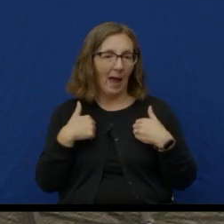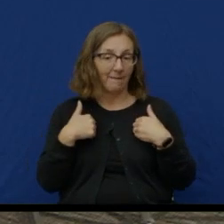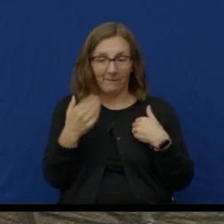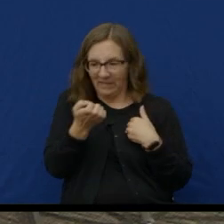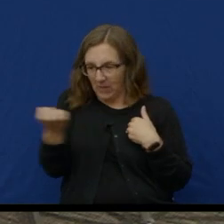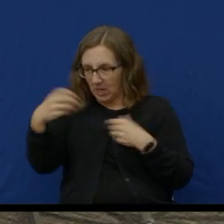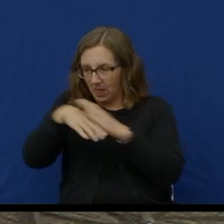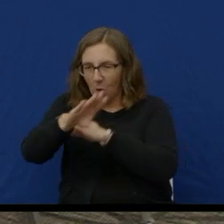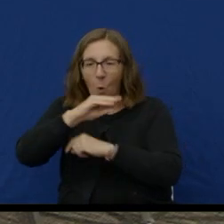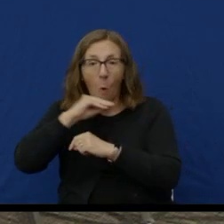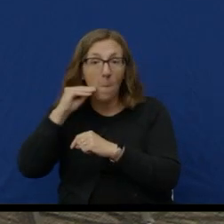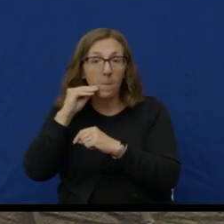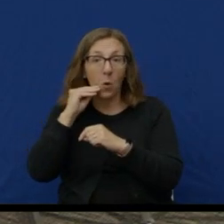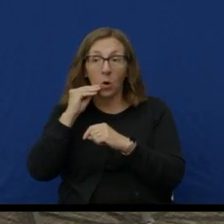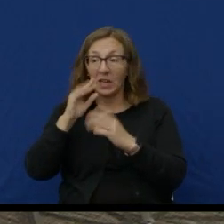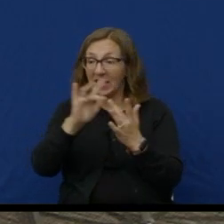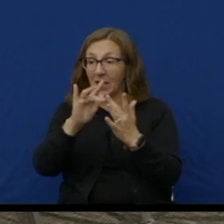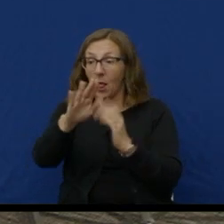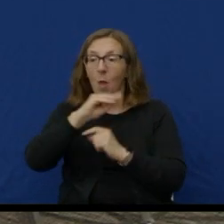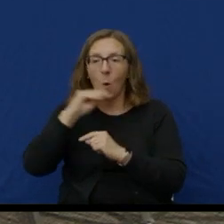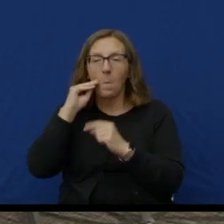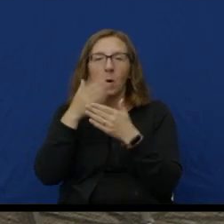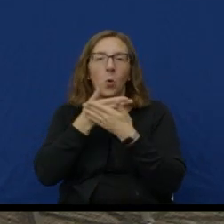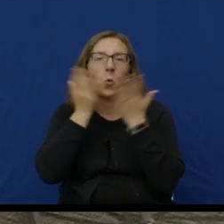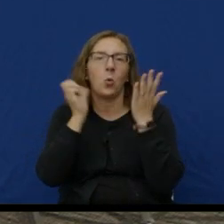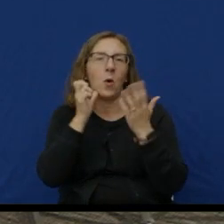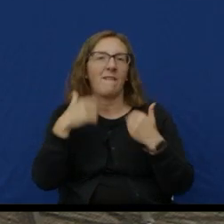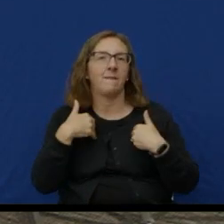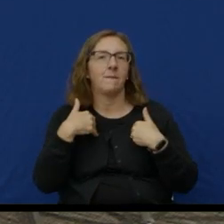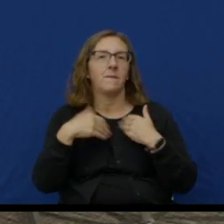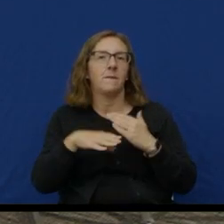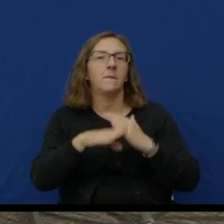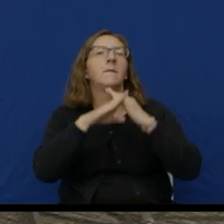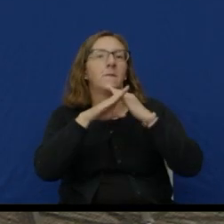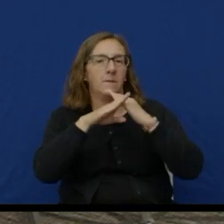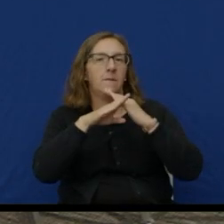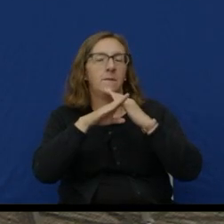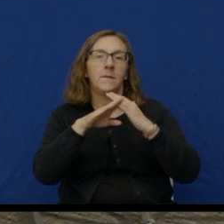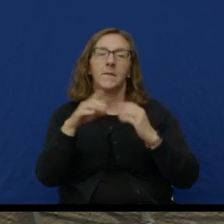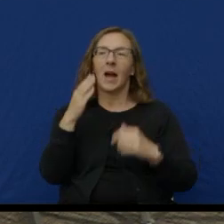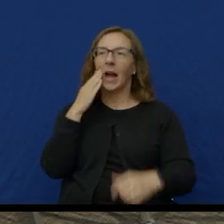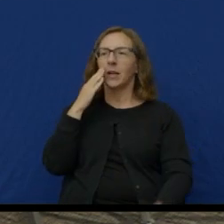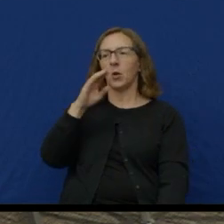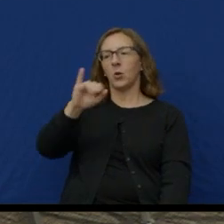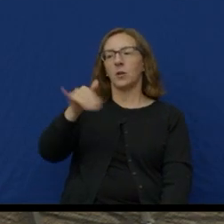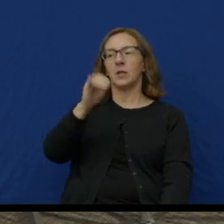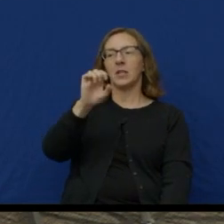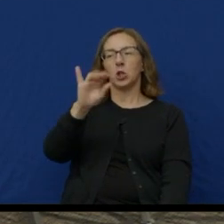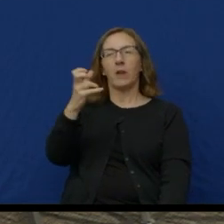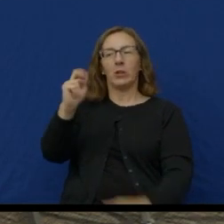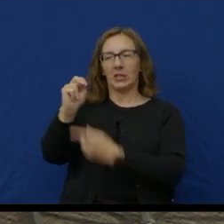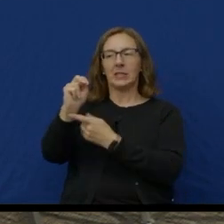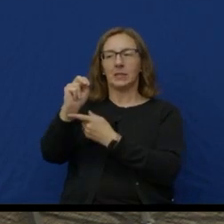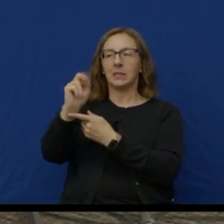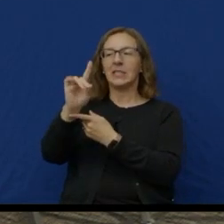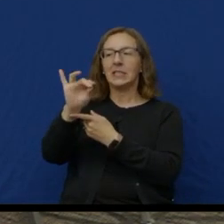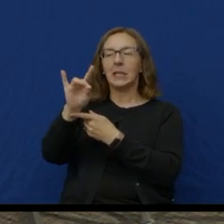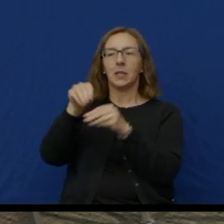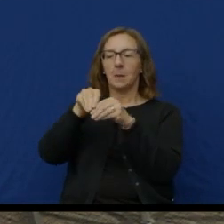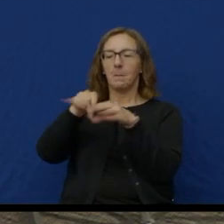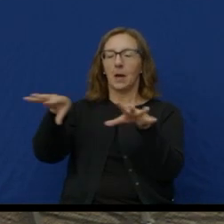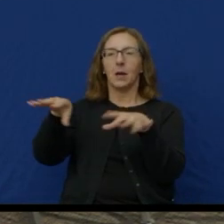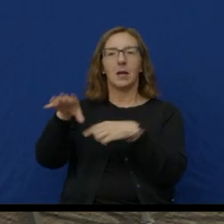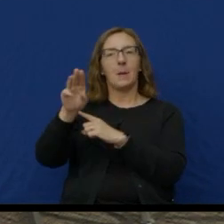the home. And so I just wondered what kind of Kentucky conversations we're having. I know Jefferson deployed hundreds of